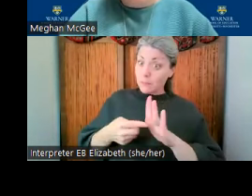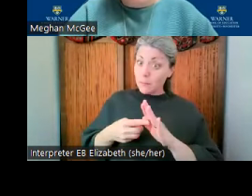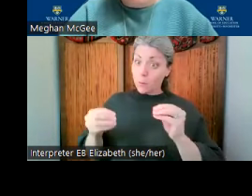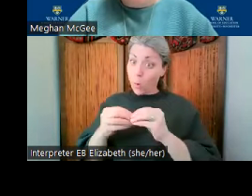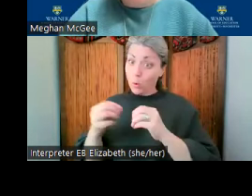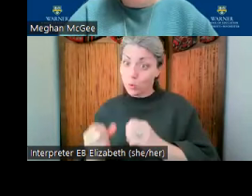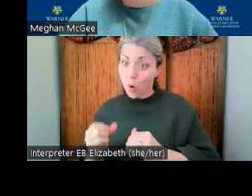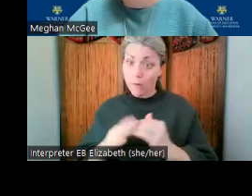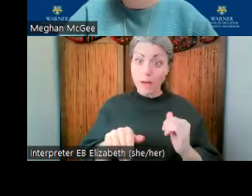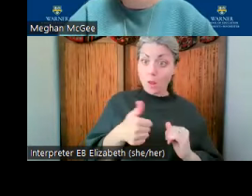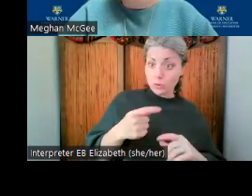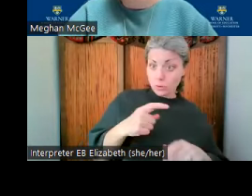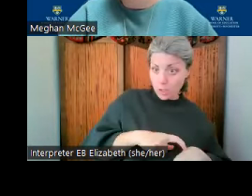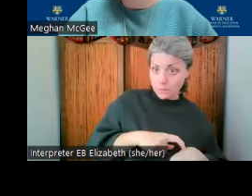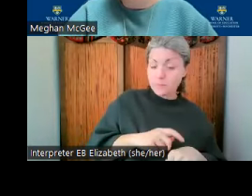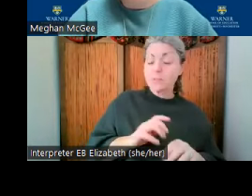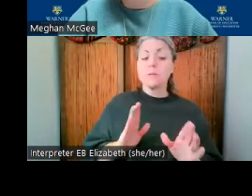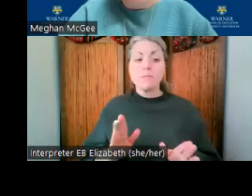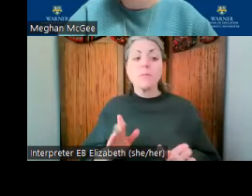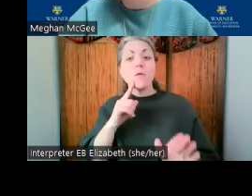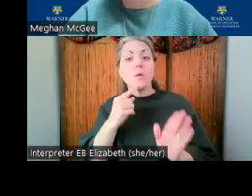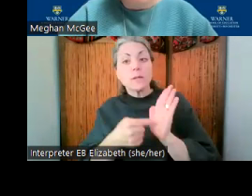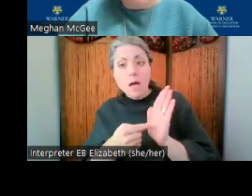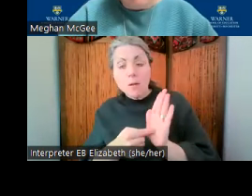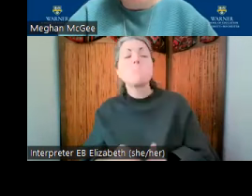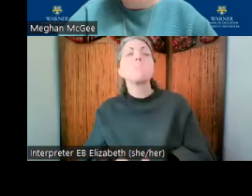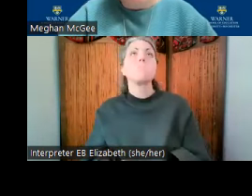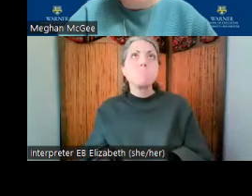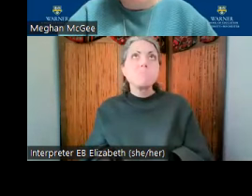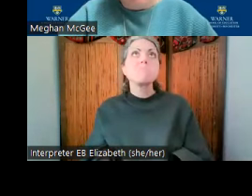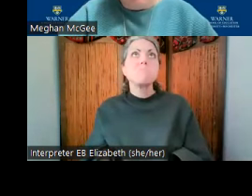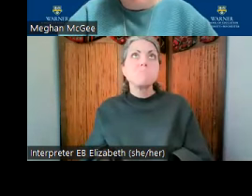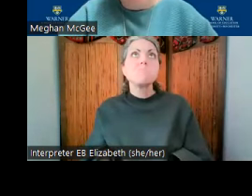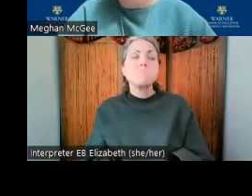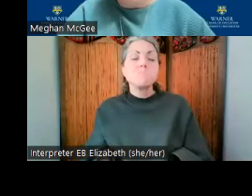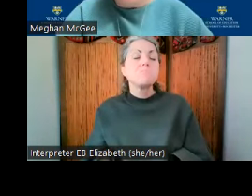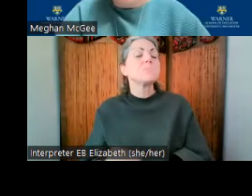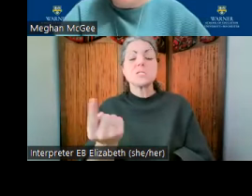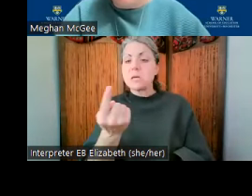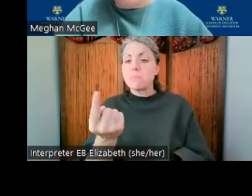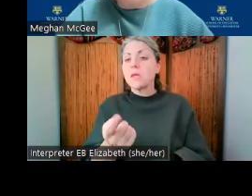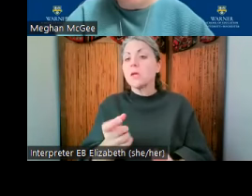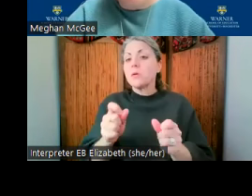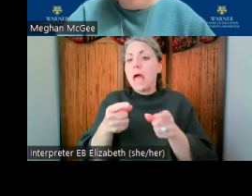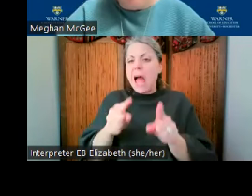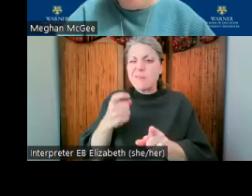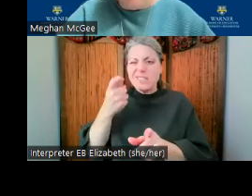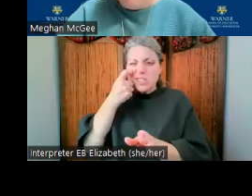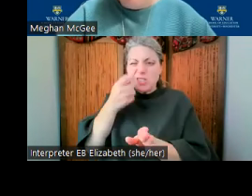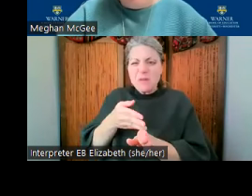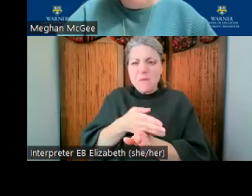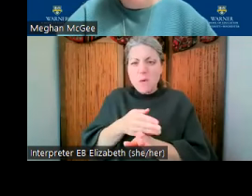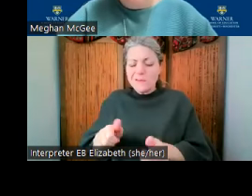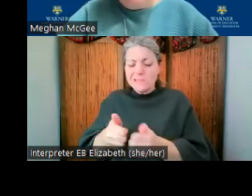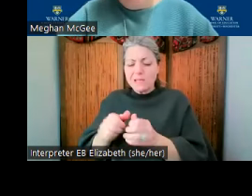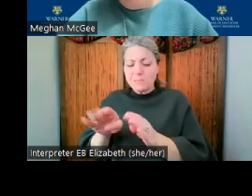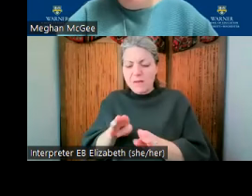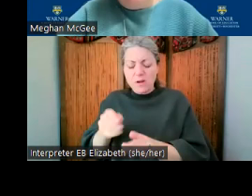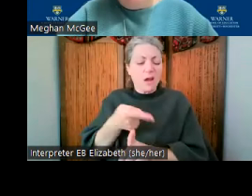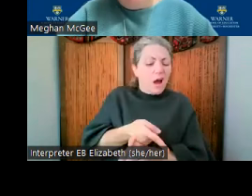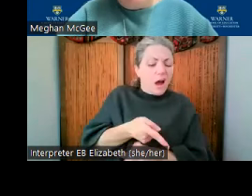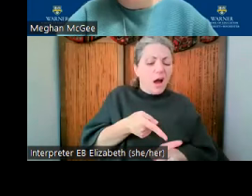So for example, we may have something that happens in the environment prior to a challenging behavior that is